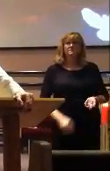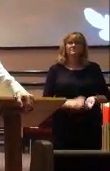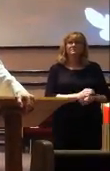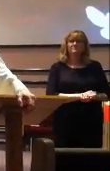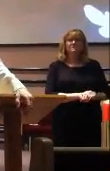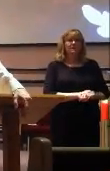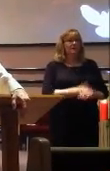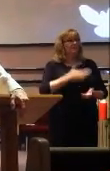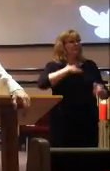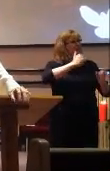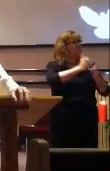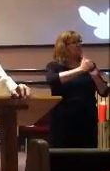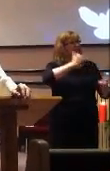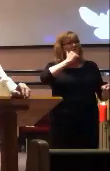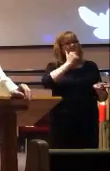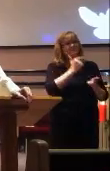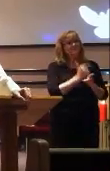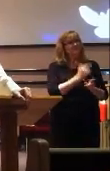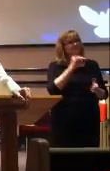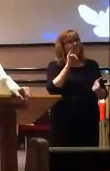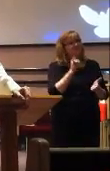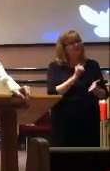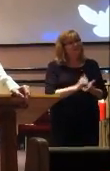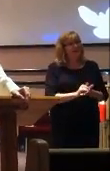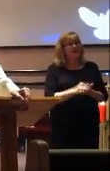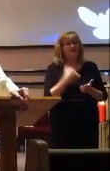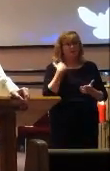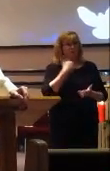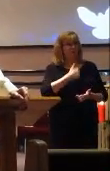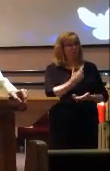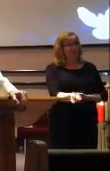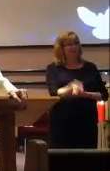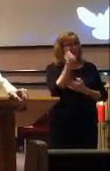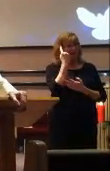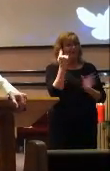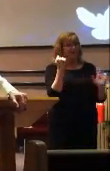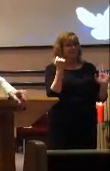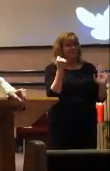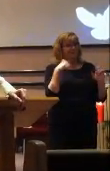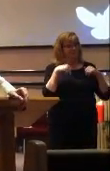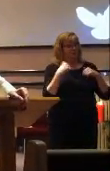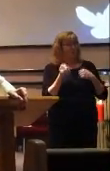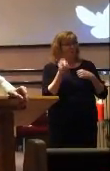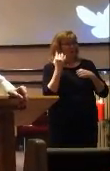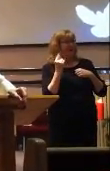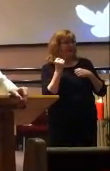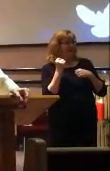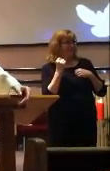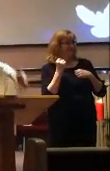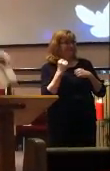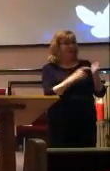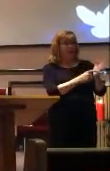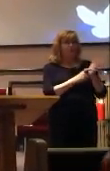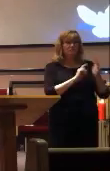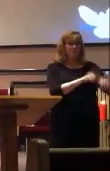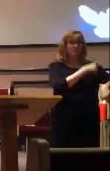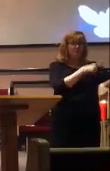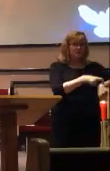them. Now, brothers and sisters, that's a word we've got down pat. We've got it. It took us a while to get it,